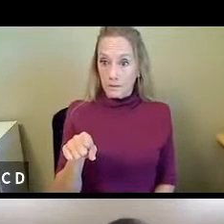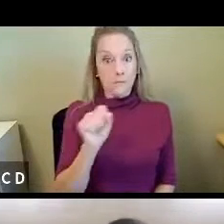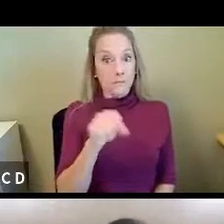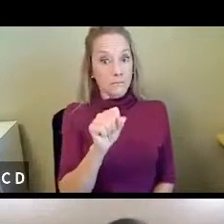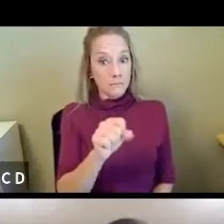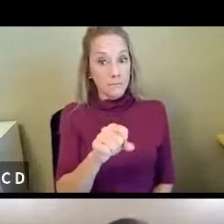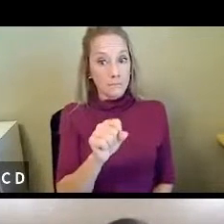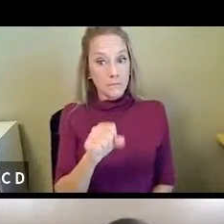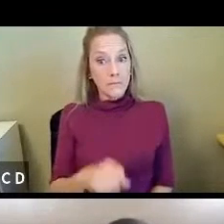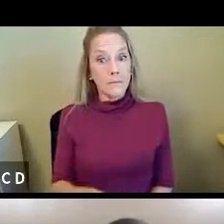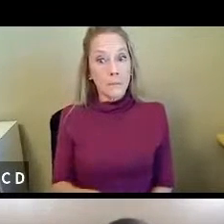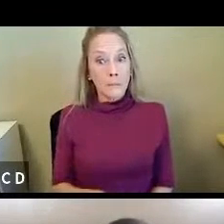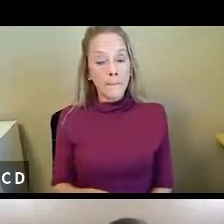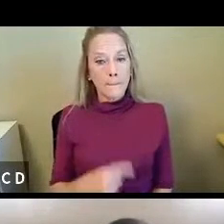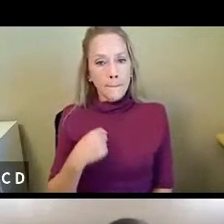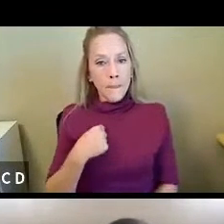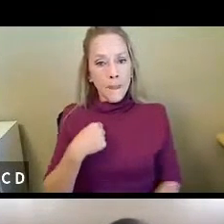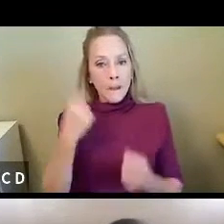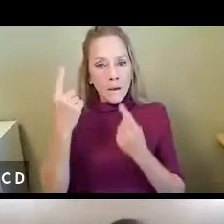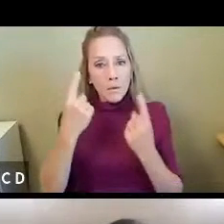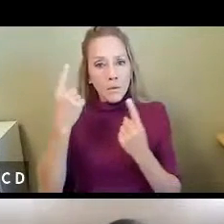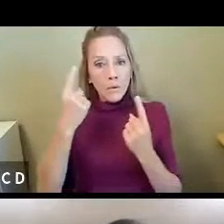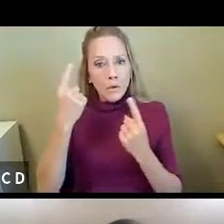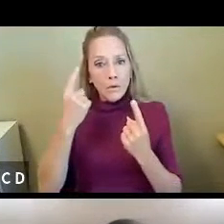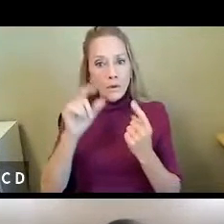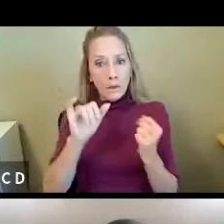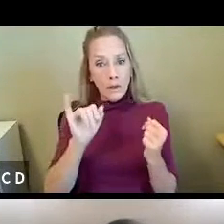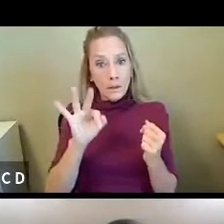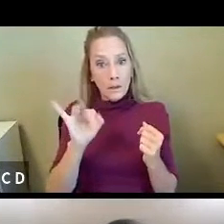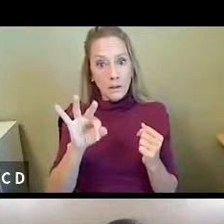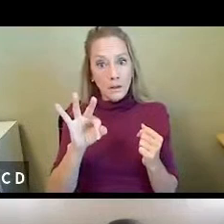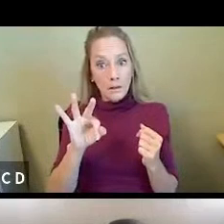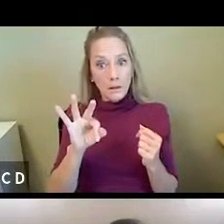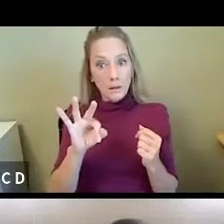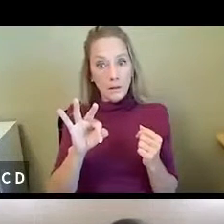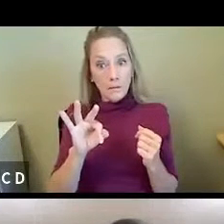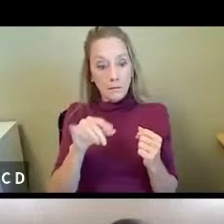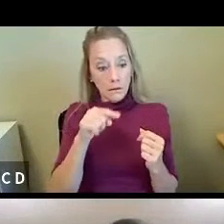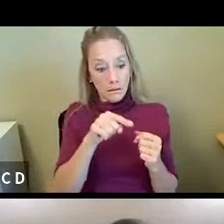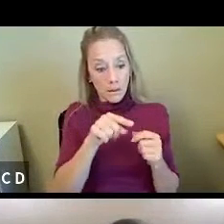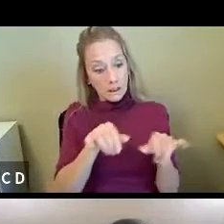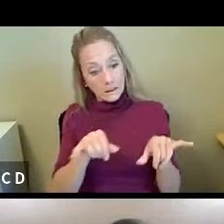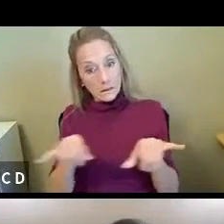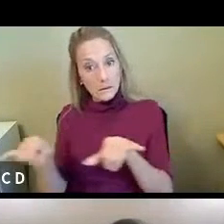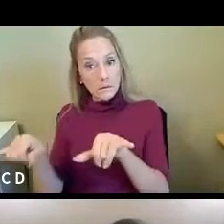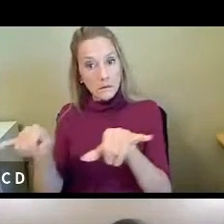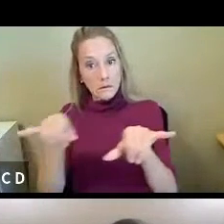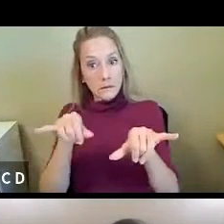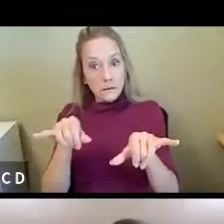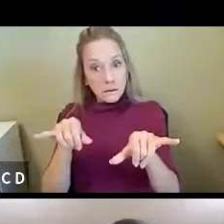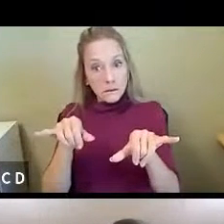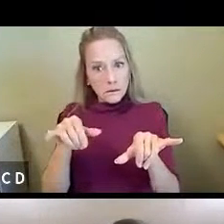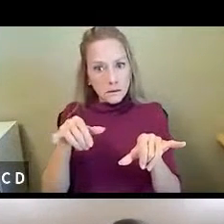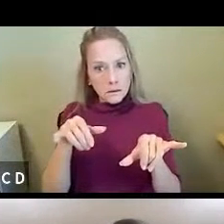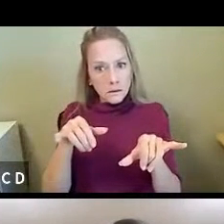Sure. I was wondering if it's also consistent with the type of test that's being